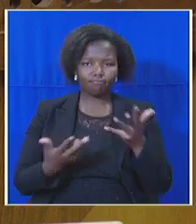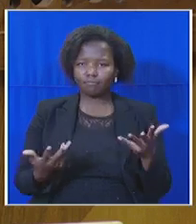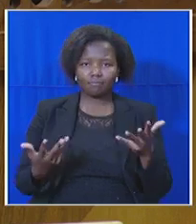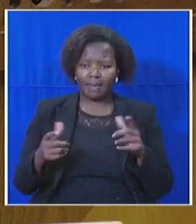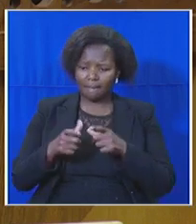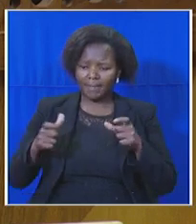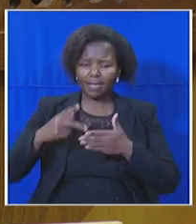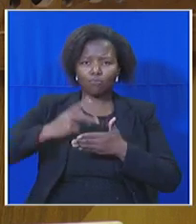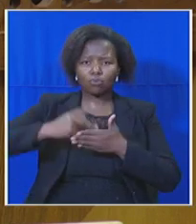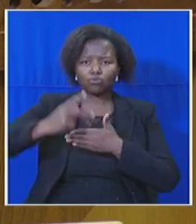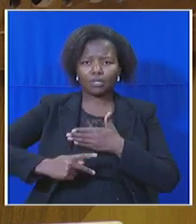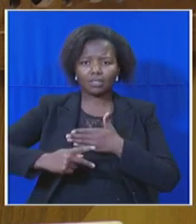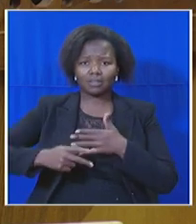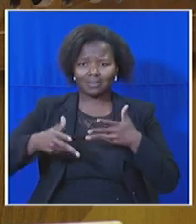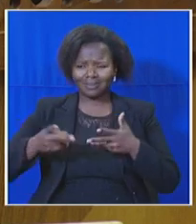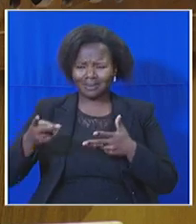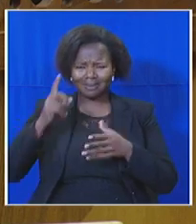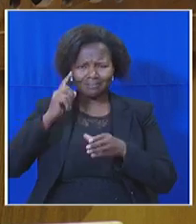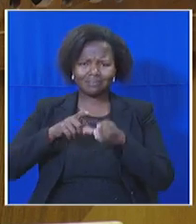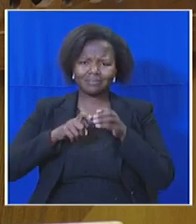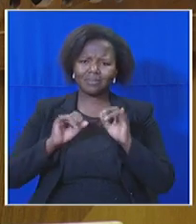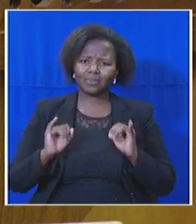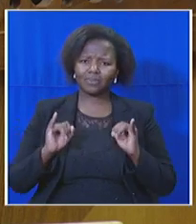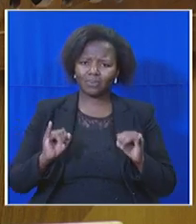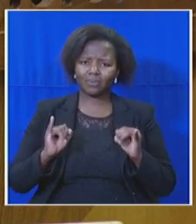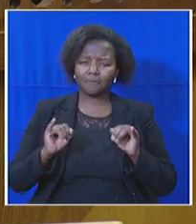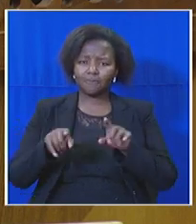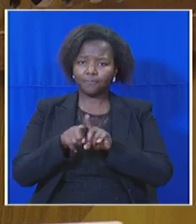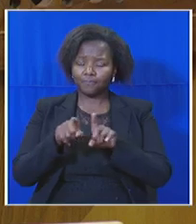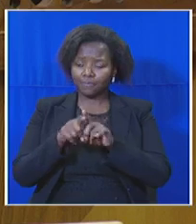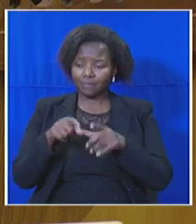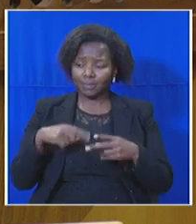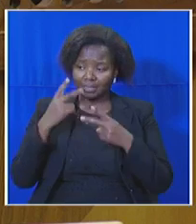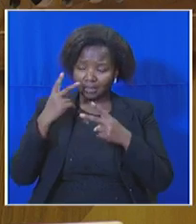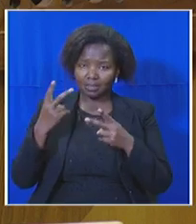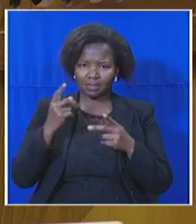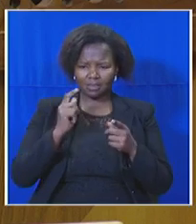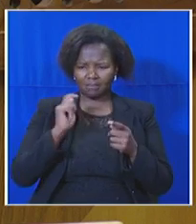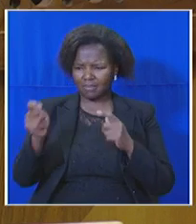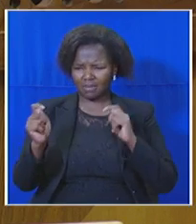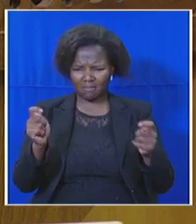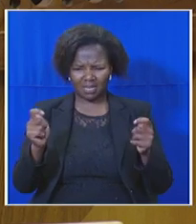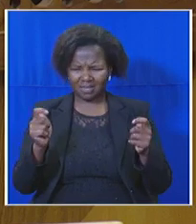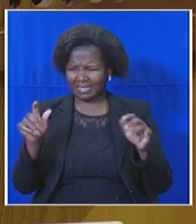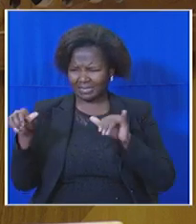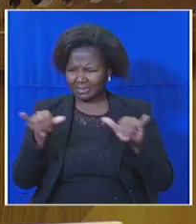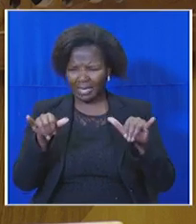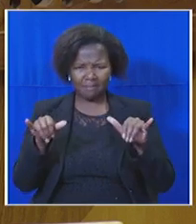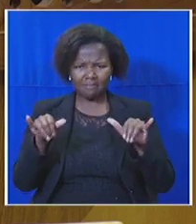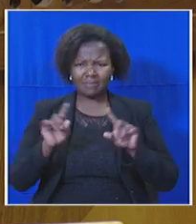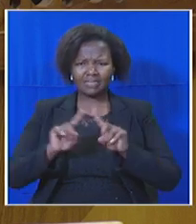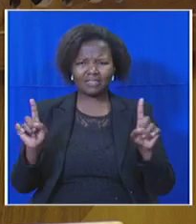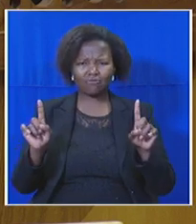program. This is indeed a disgrace, Chairperson, and there were significant differences in the amounts disclosed in the 2013-14 financial